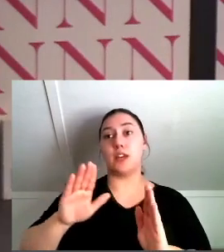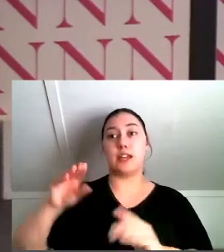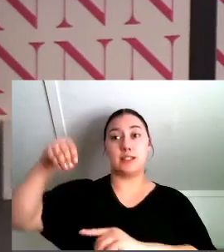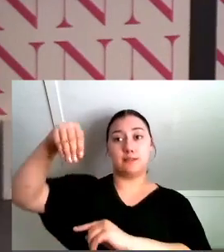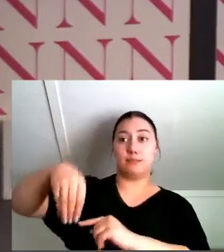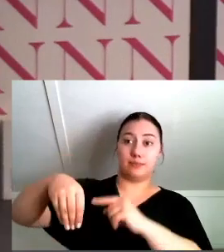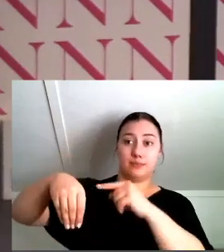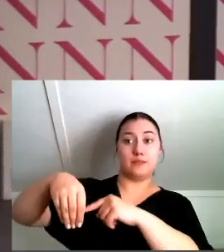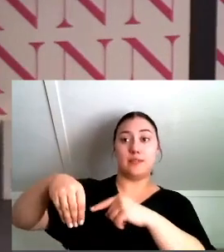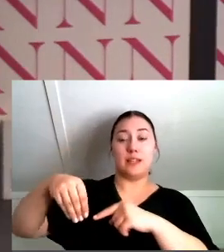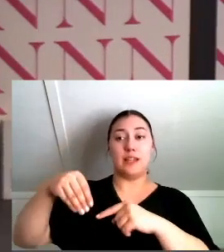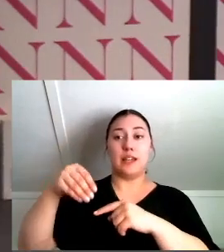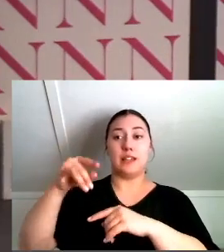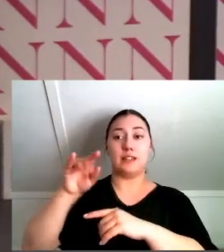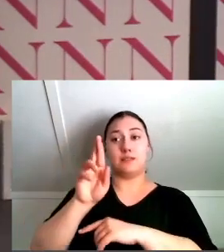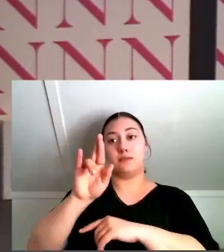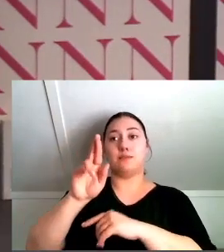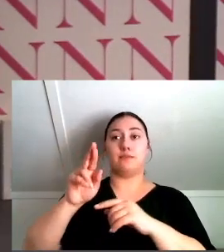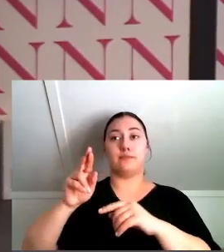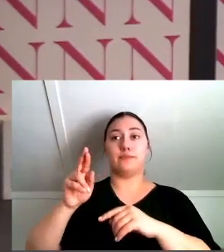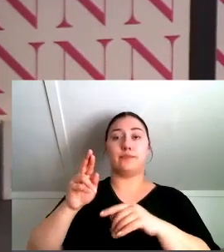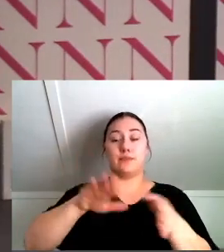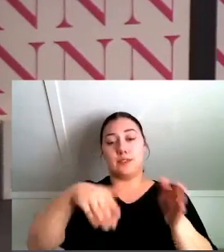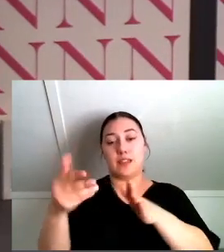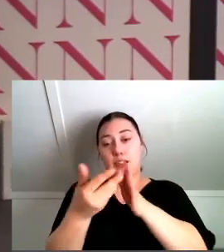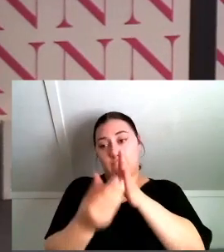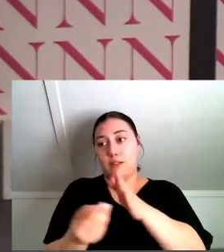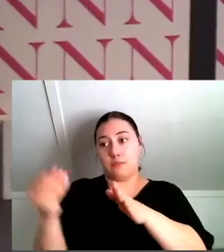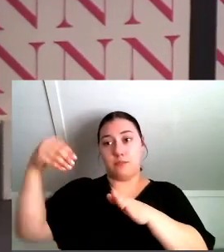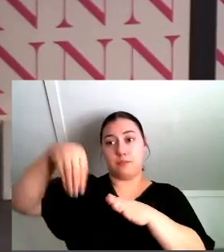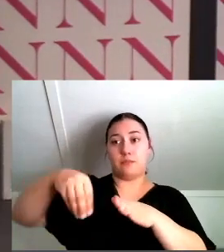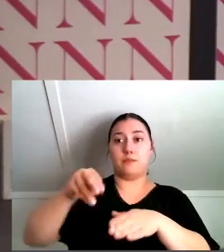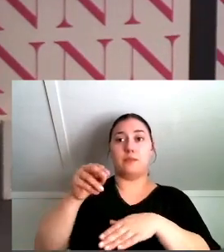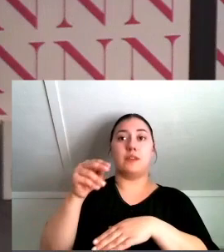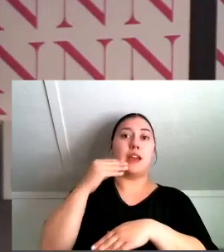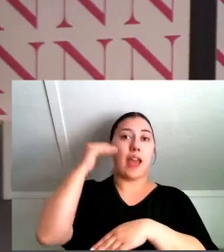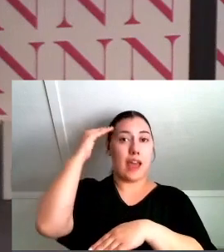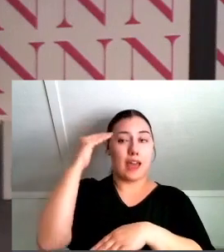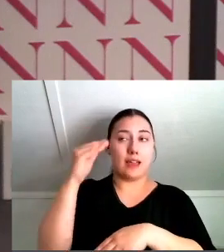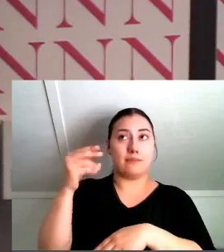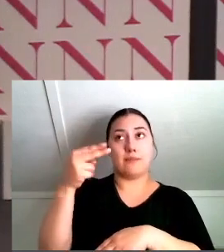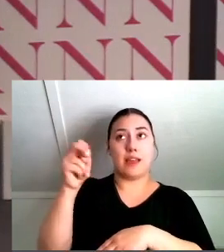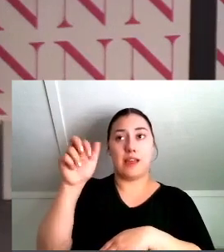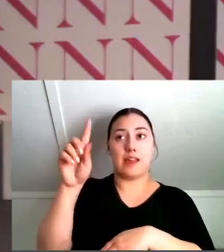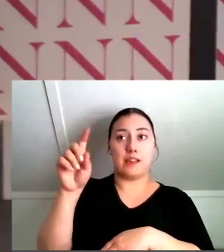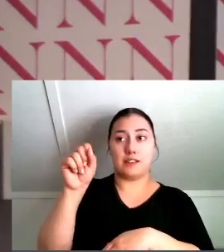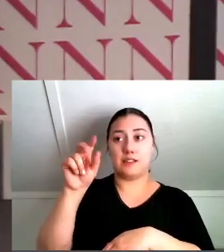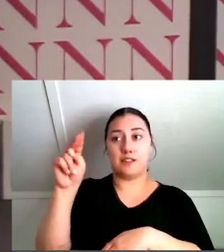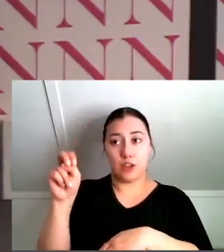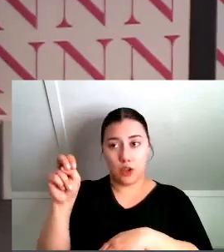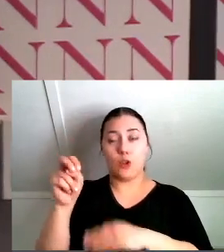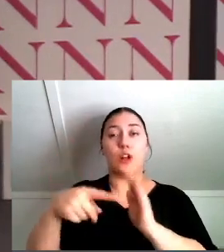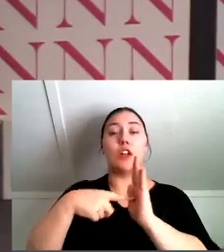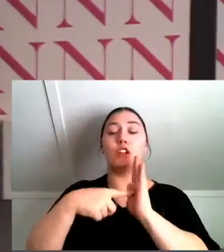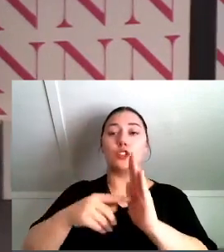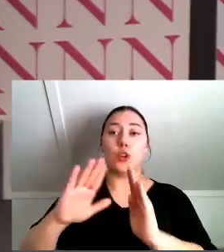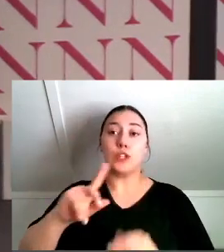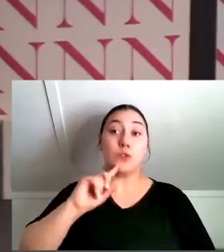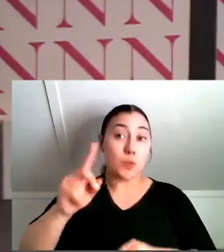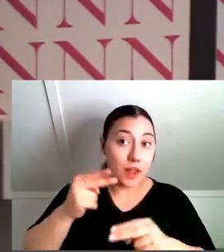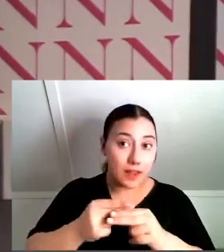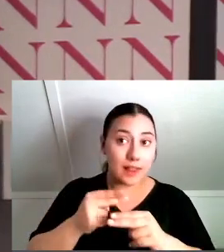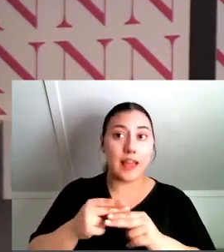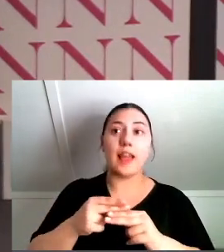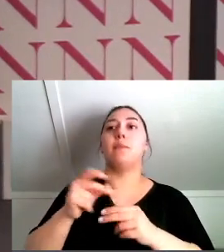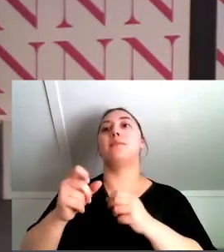and his the name he took on, Lanier Johnson. So, you know, we over the years, you have